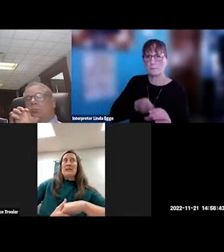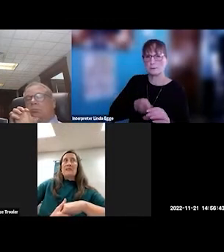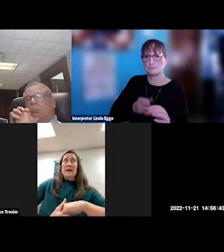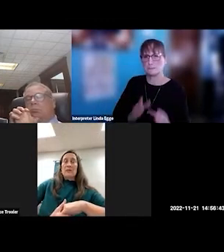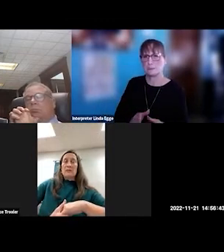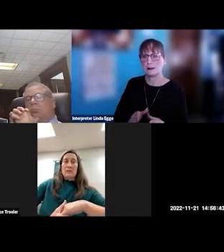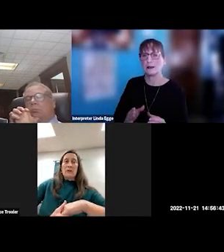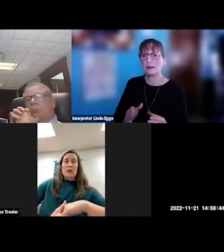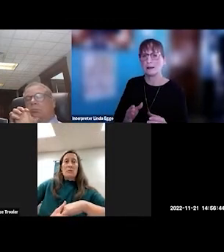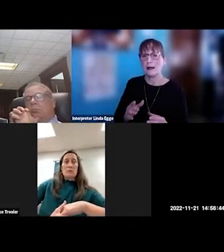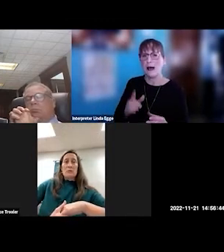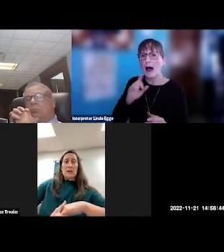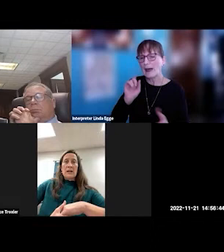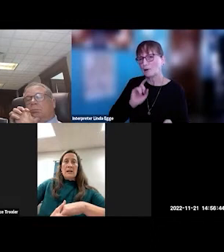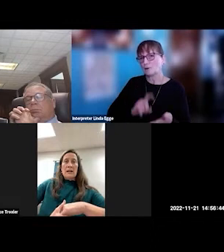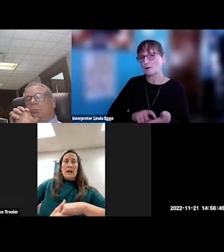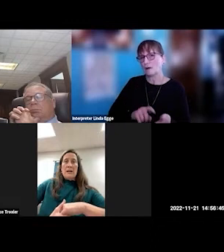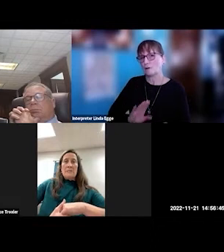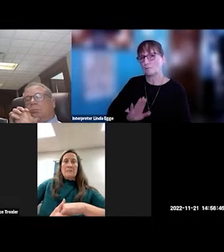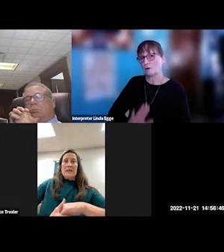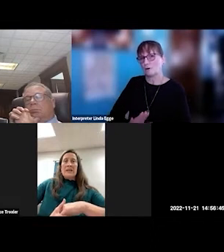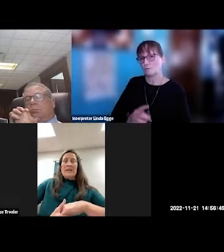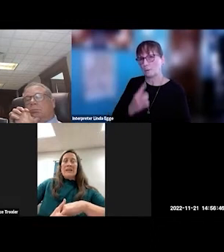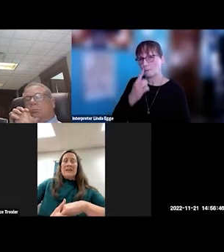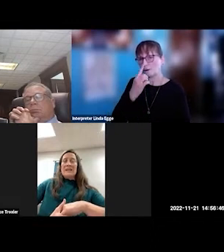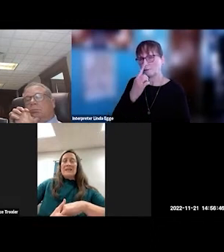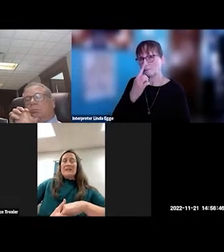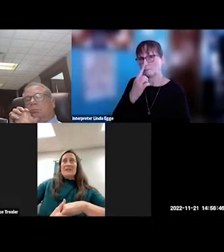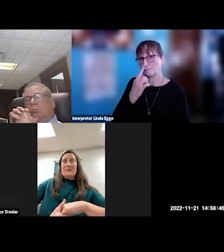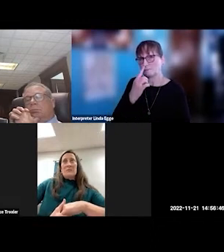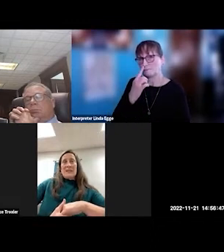much better, I could have identified her from her nose